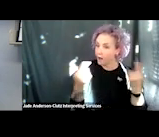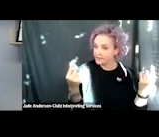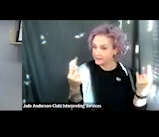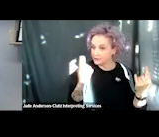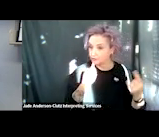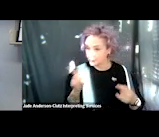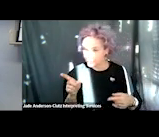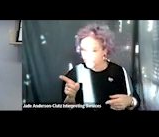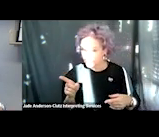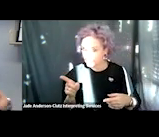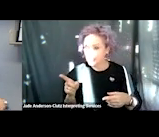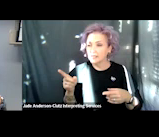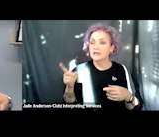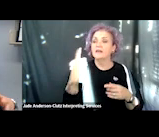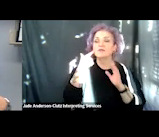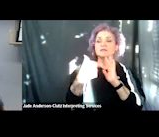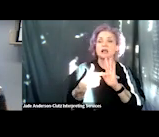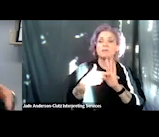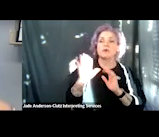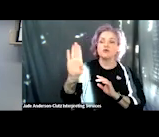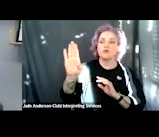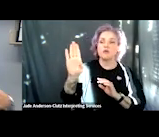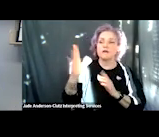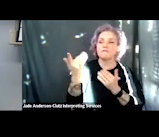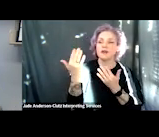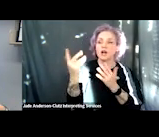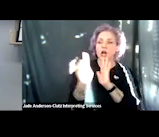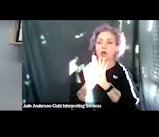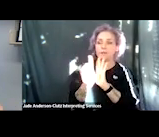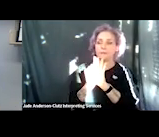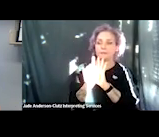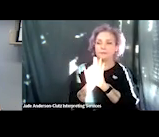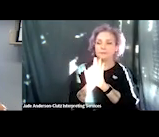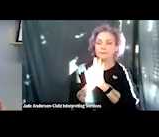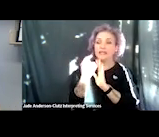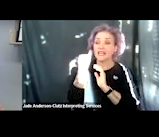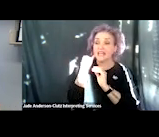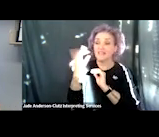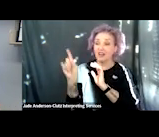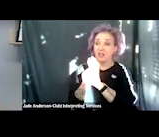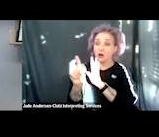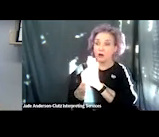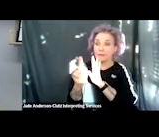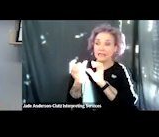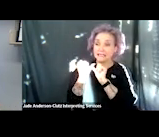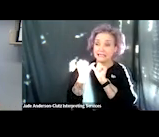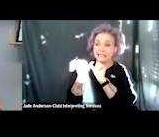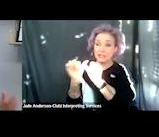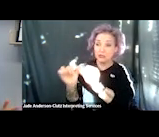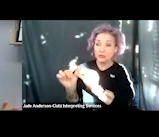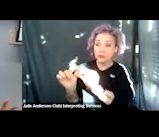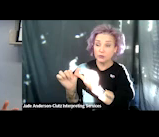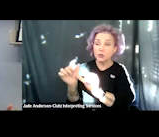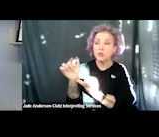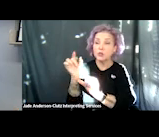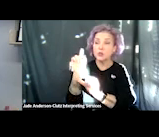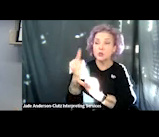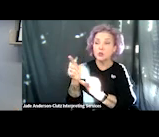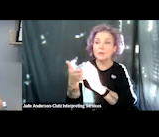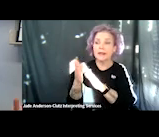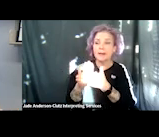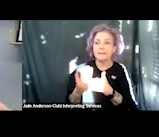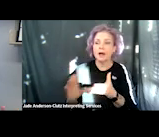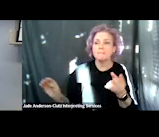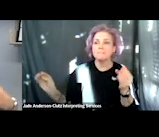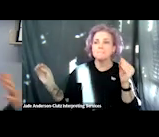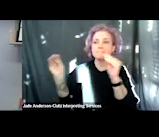this idea of, when we see someone with an increased reactivity to sensory input, did they actually start off that way, or did they